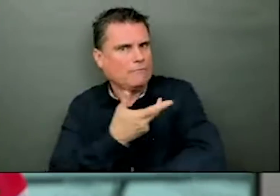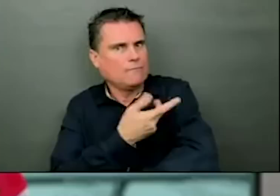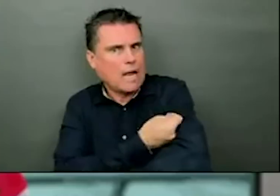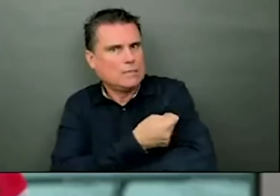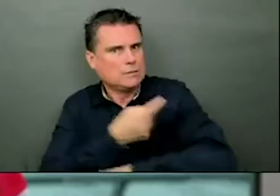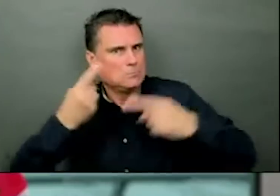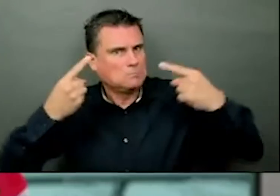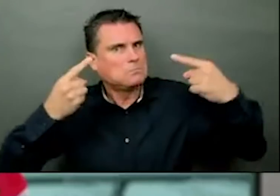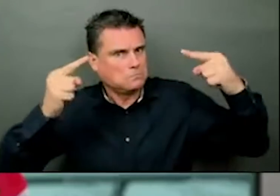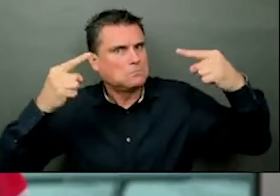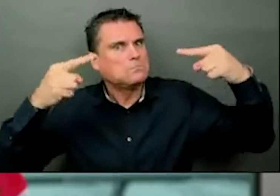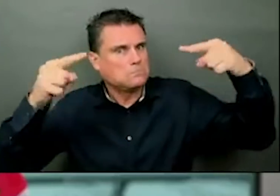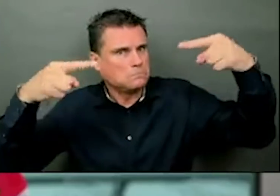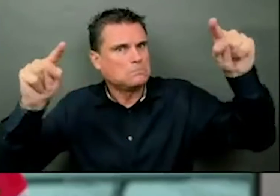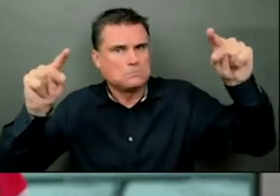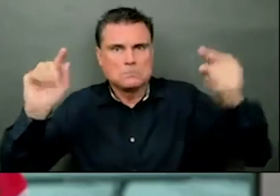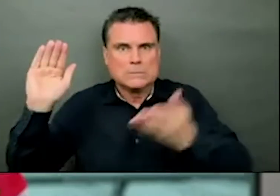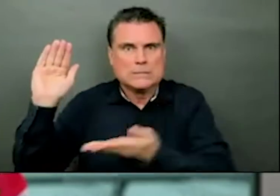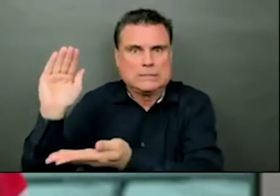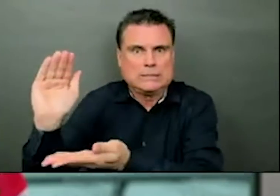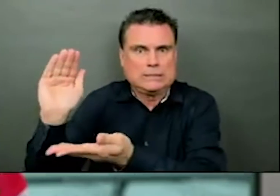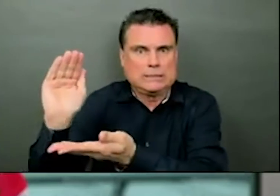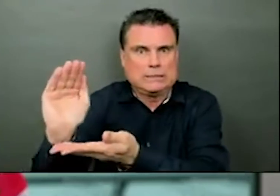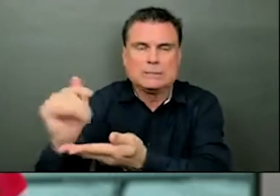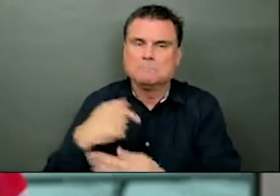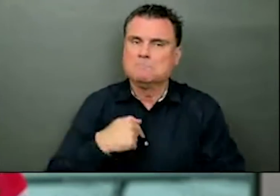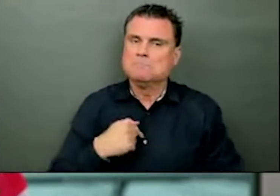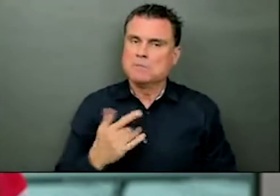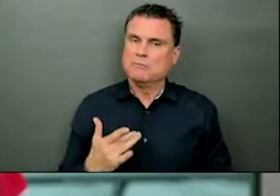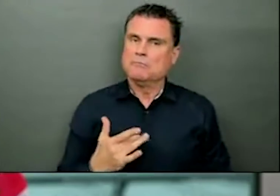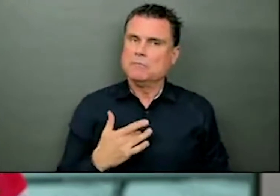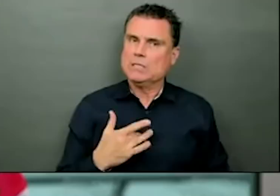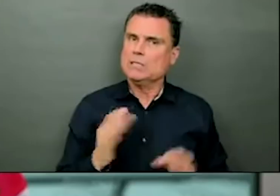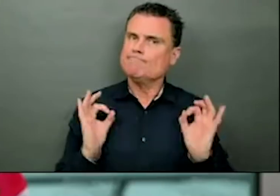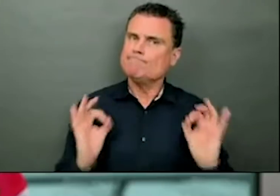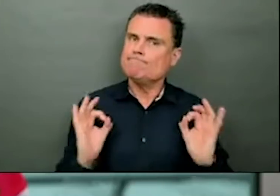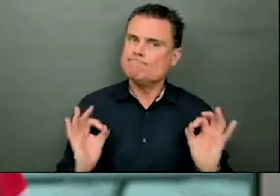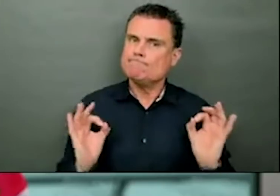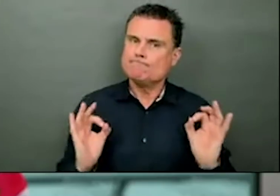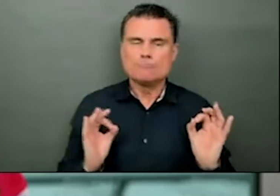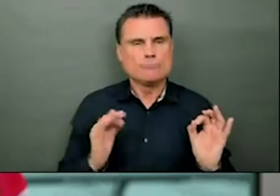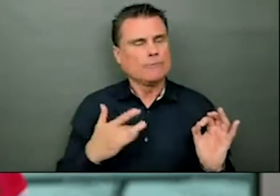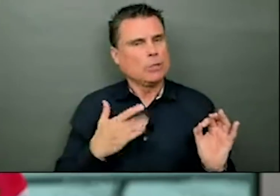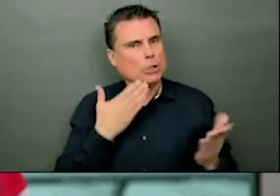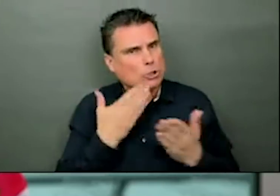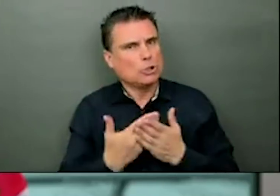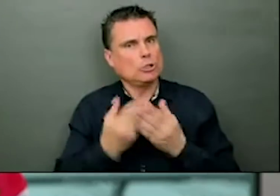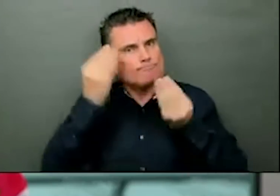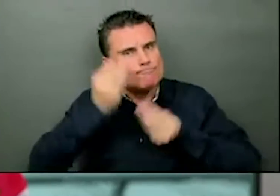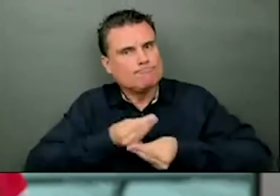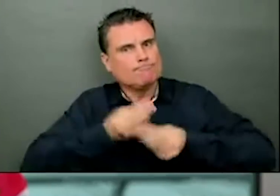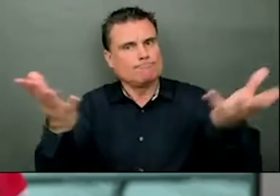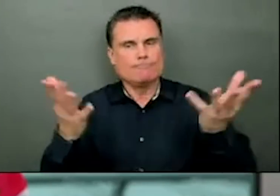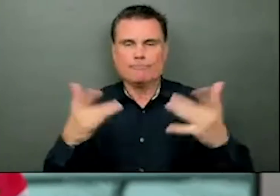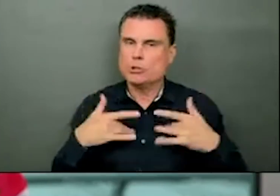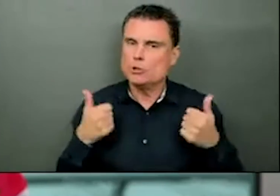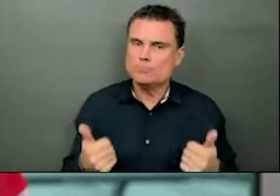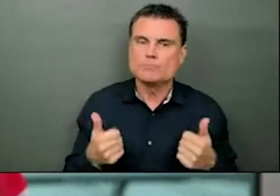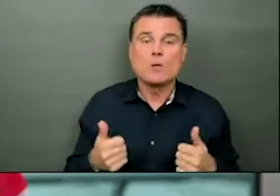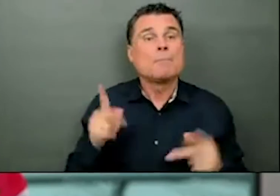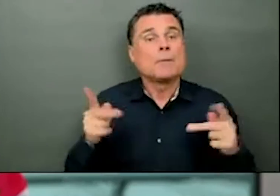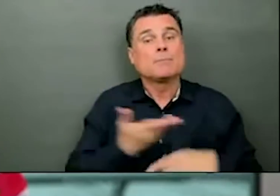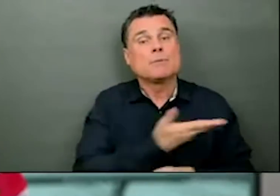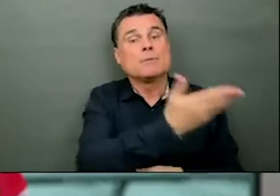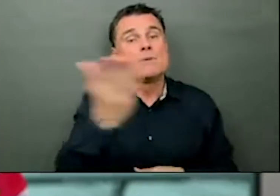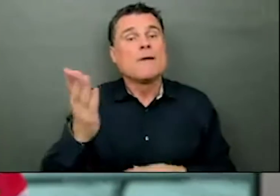of the vaccines and extremely encouraging news, and I know a relief to everybody who has family members